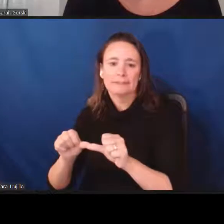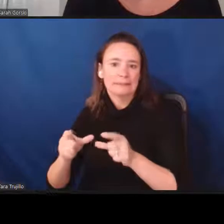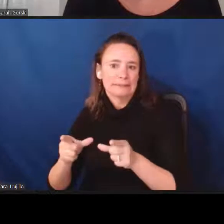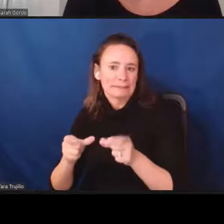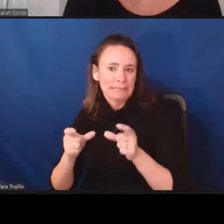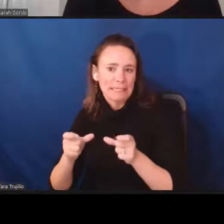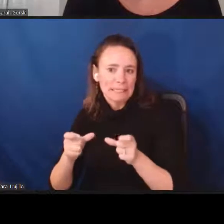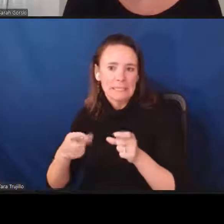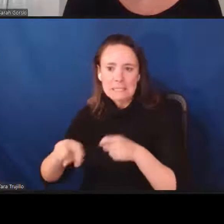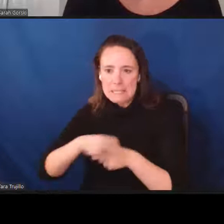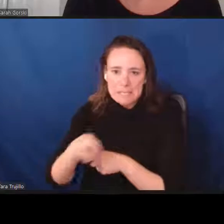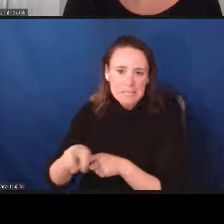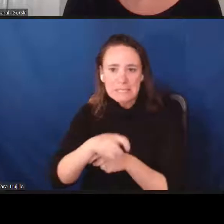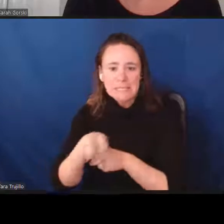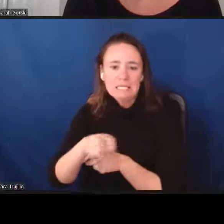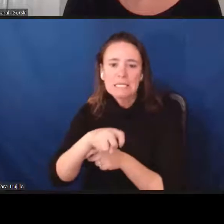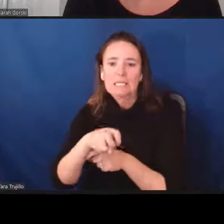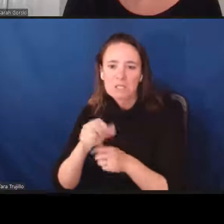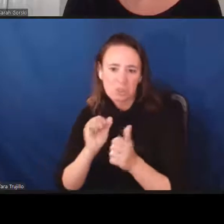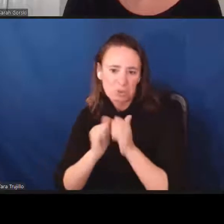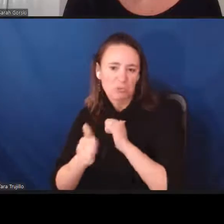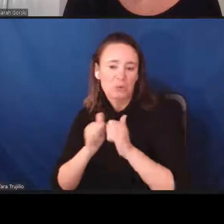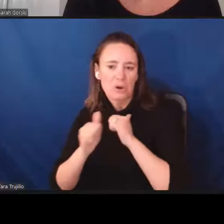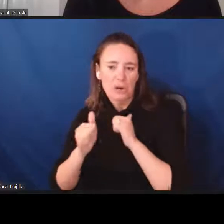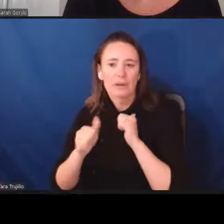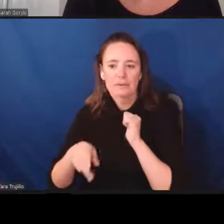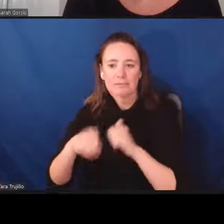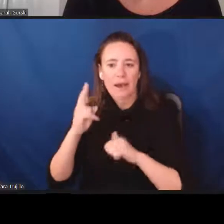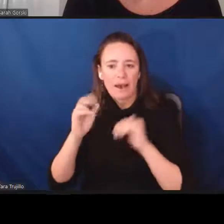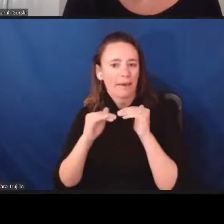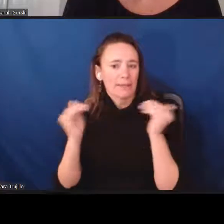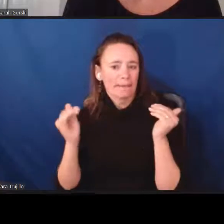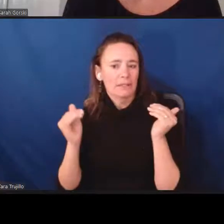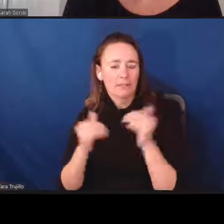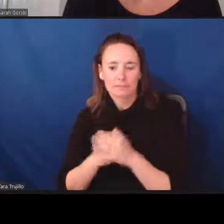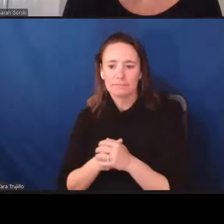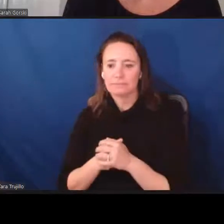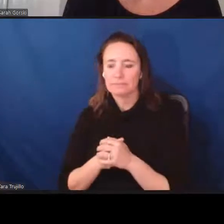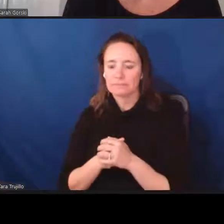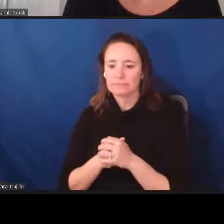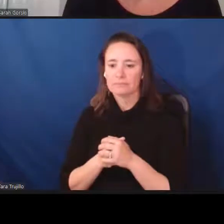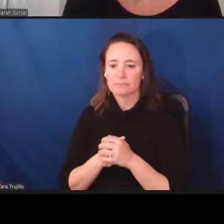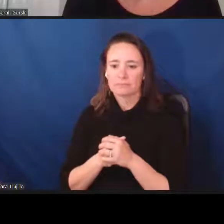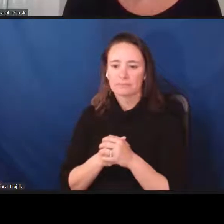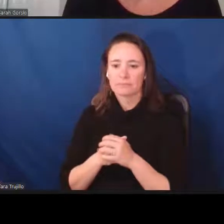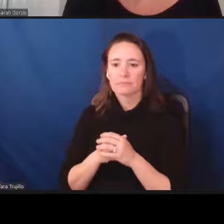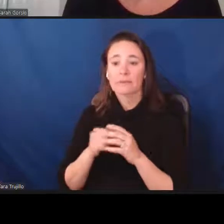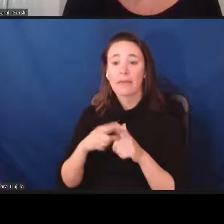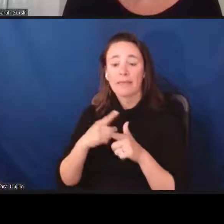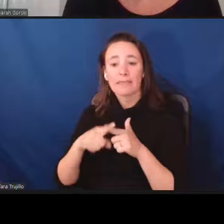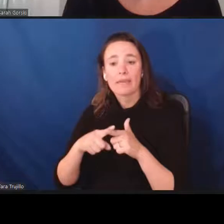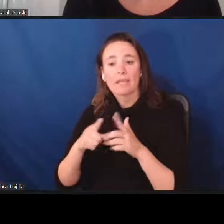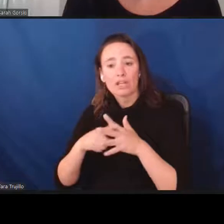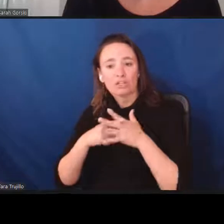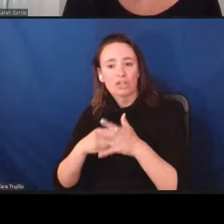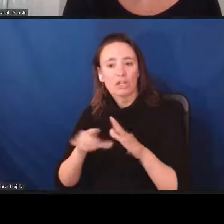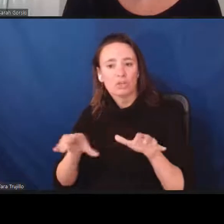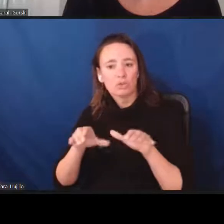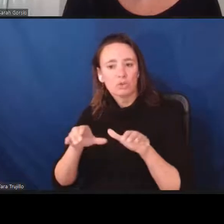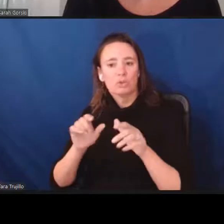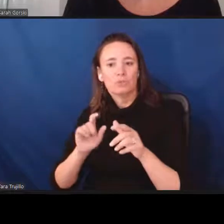play the sport at a high level. And then I started doing wheelchair racing, road